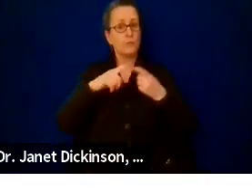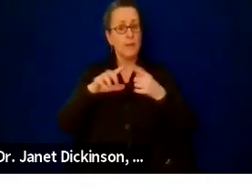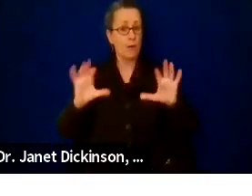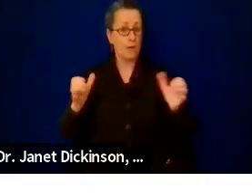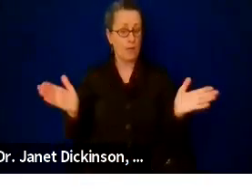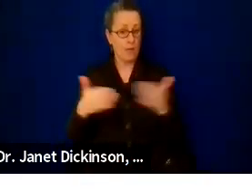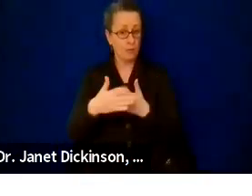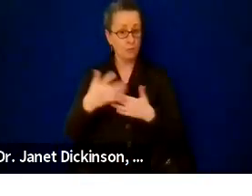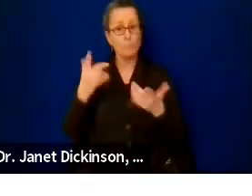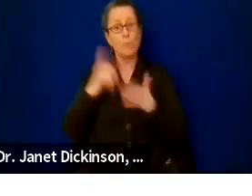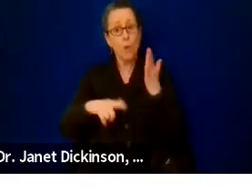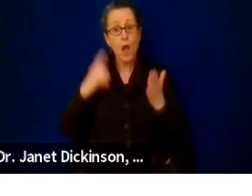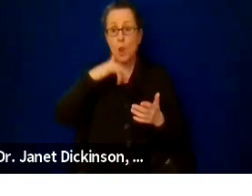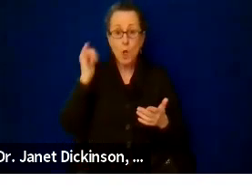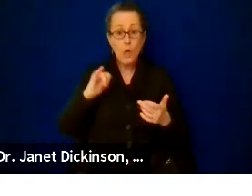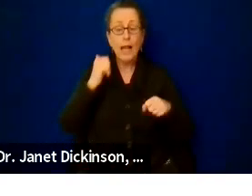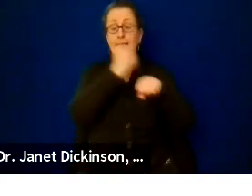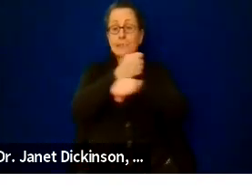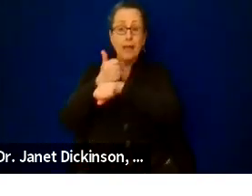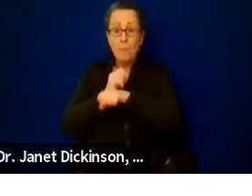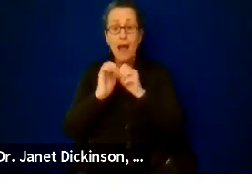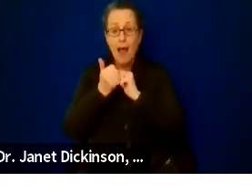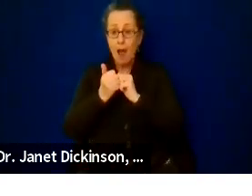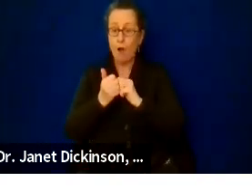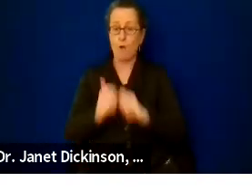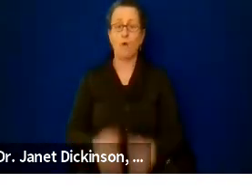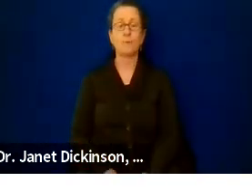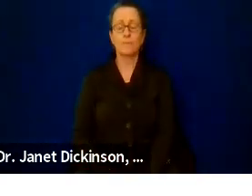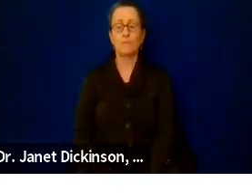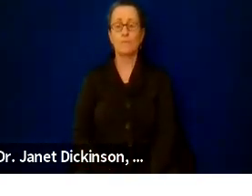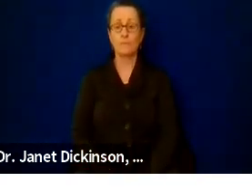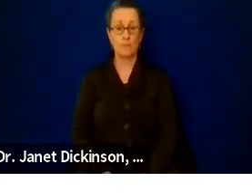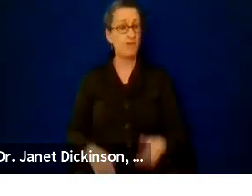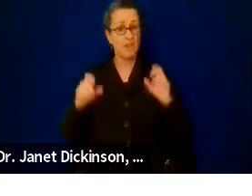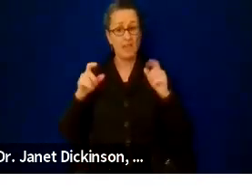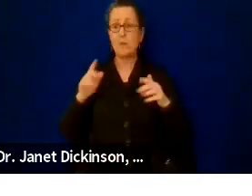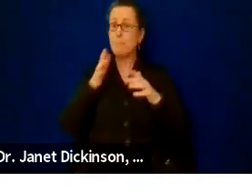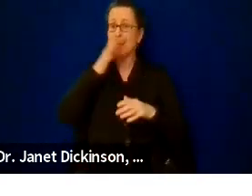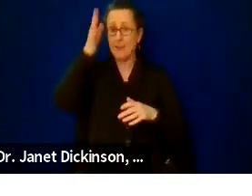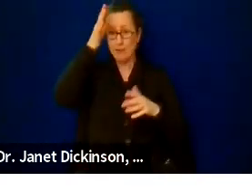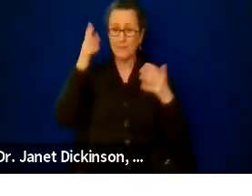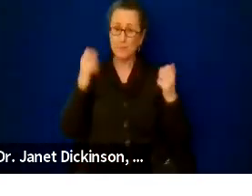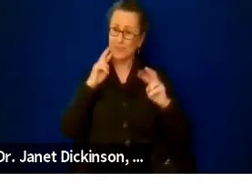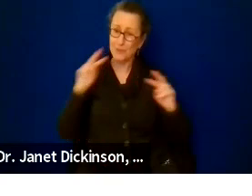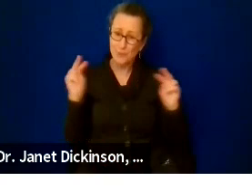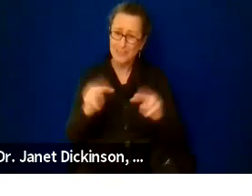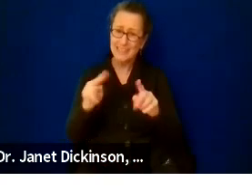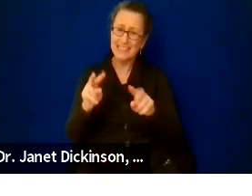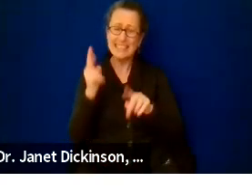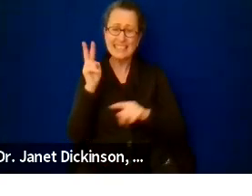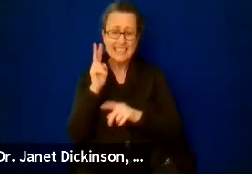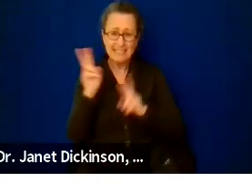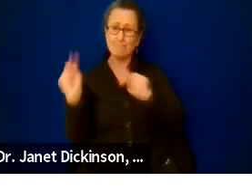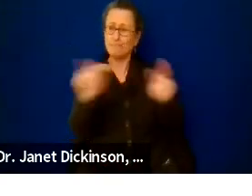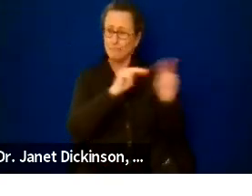what they're going to look like. So will there be an opportunity to tour classrooms before school starts and students return?